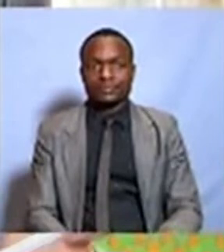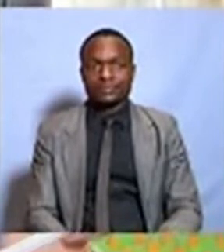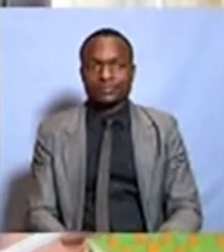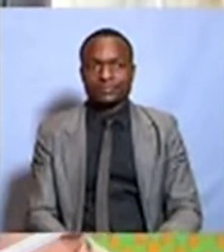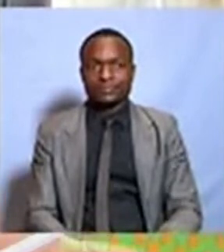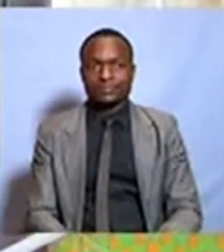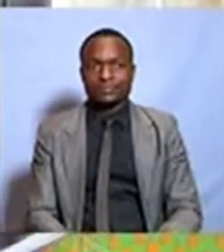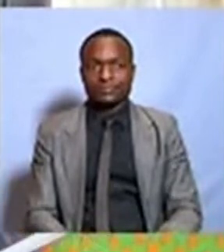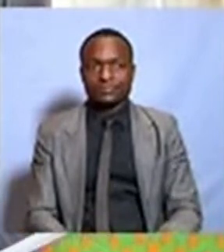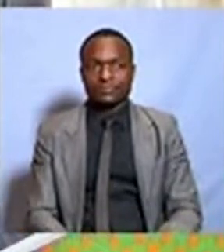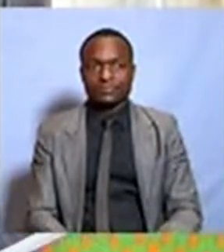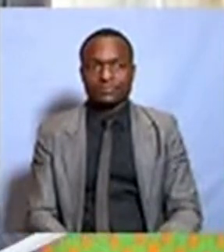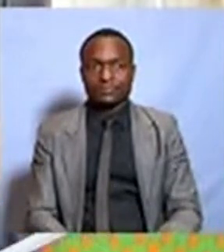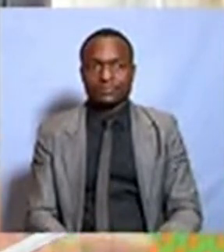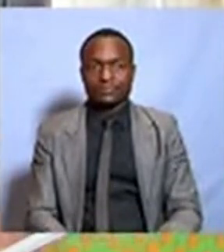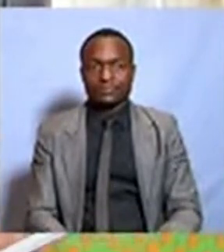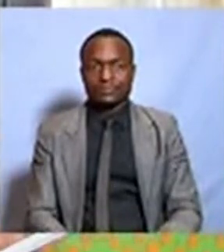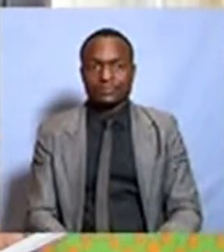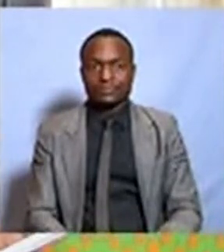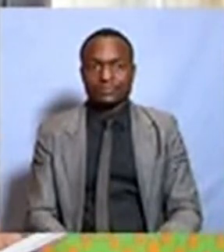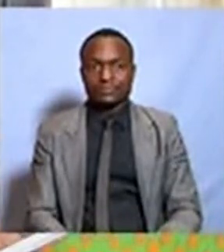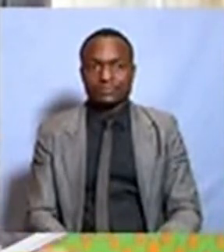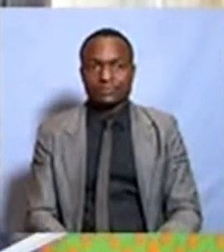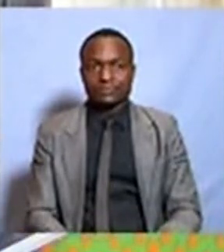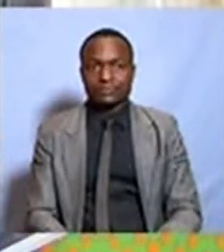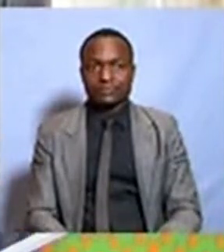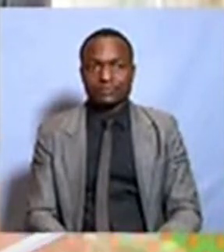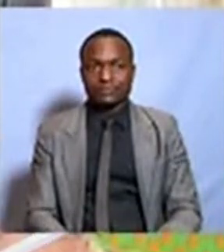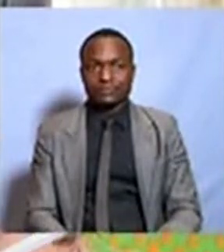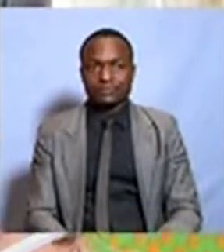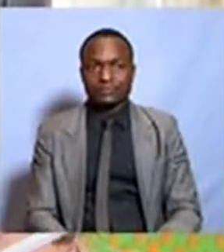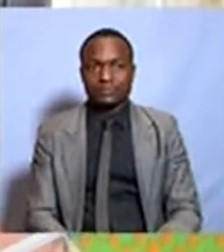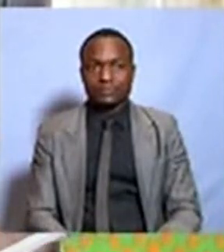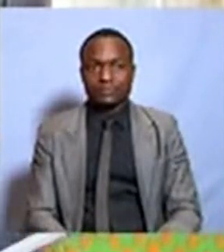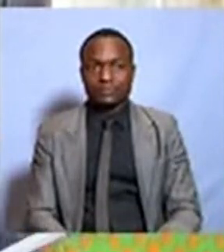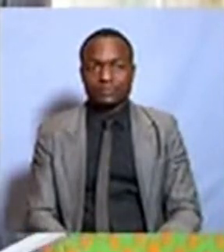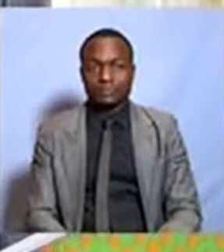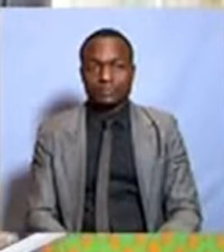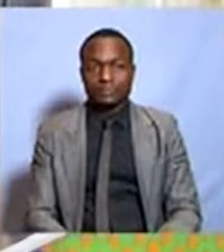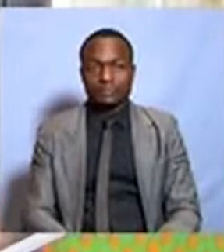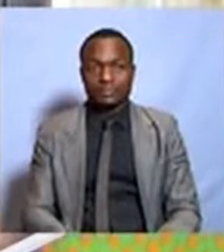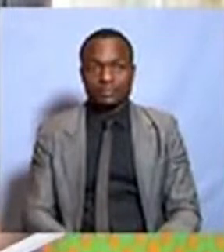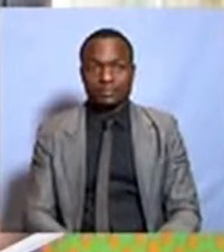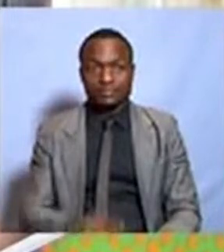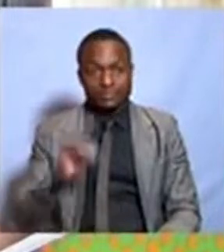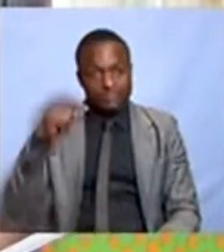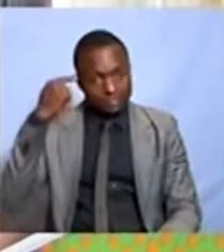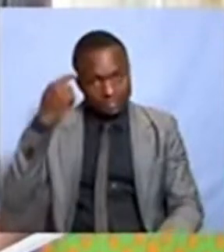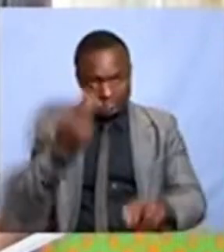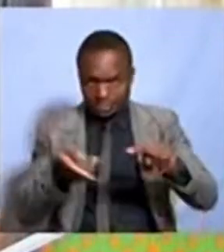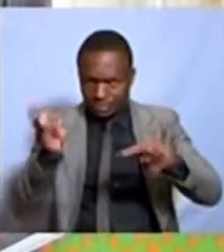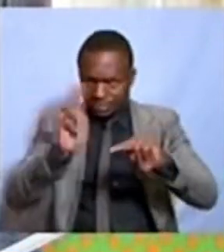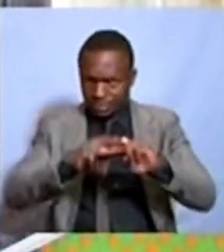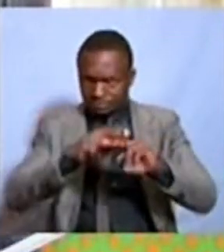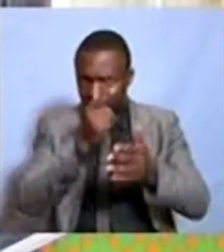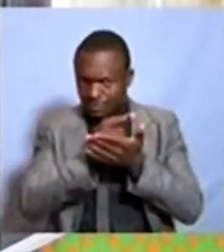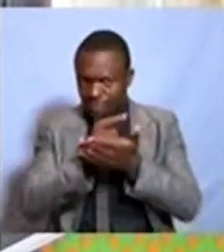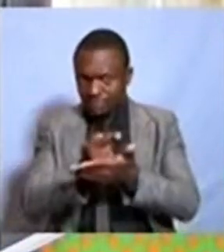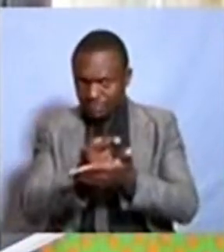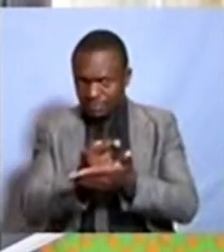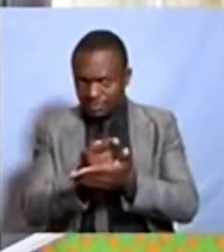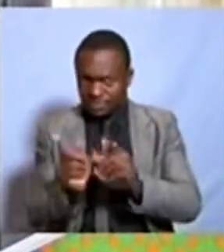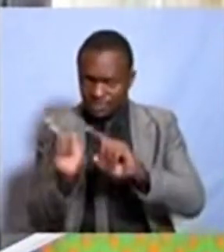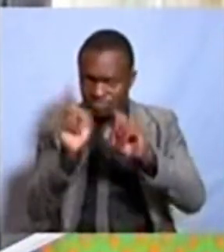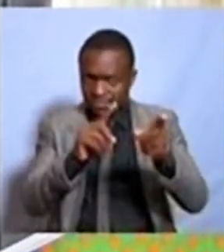constituencies. The government has these funds, the grants. You go 2 days thereafter, they tell you, no,